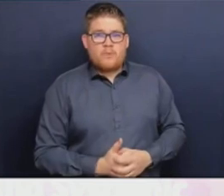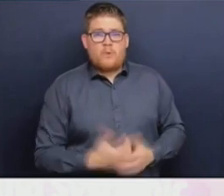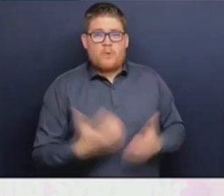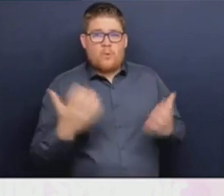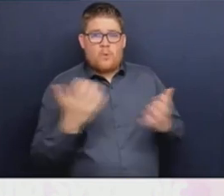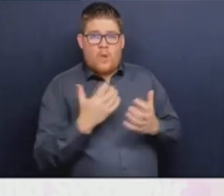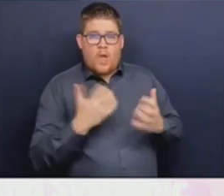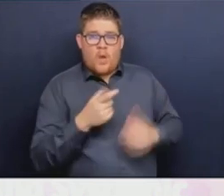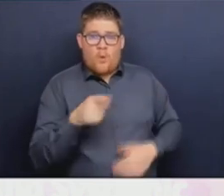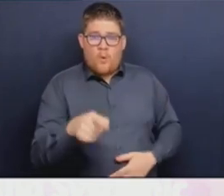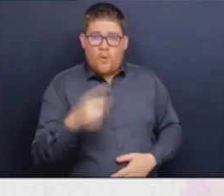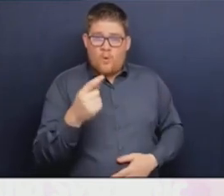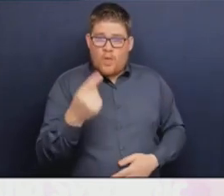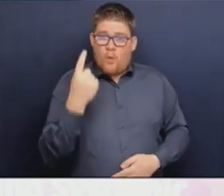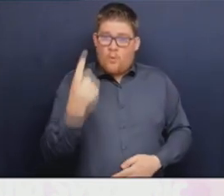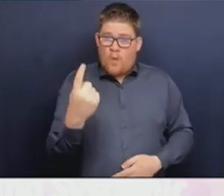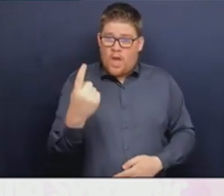follow-up.